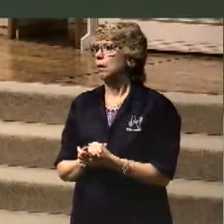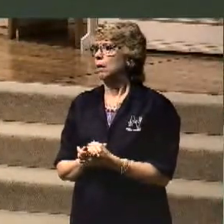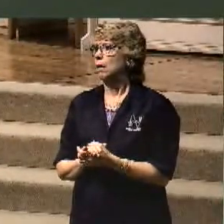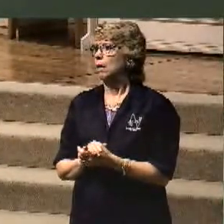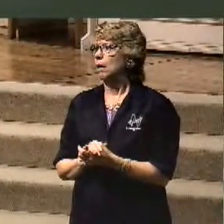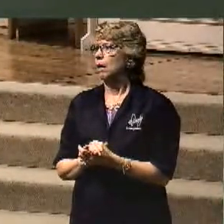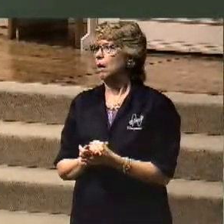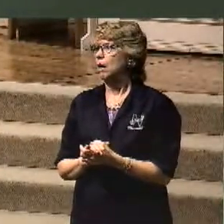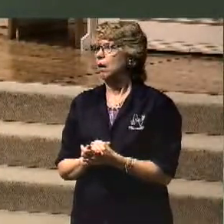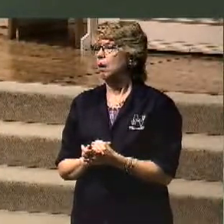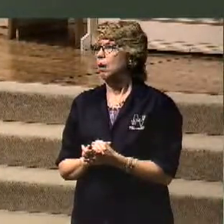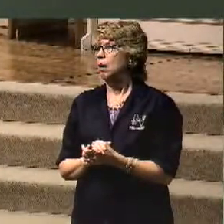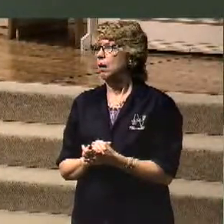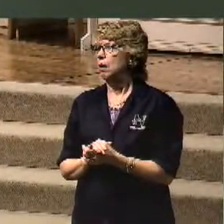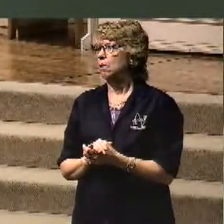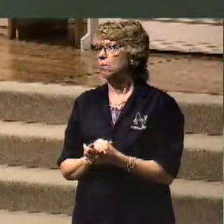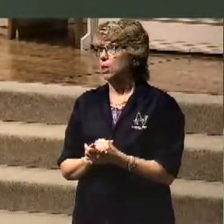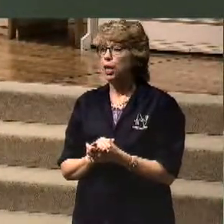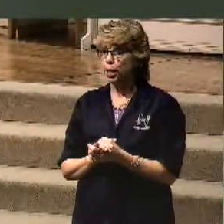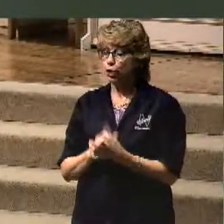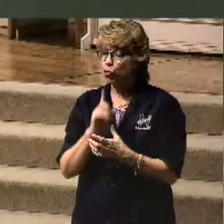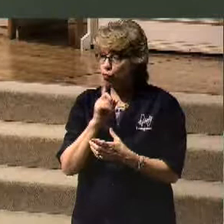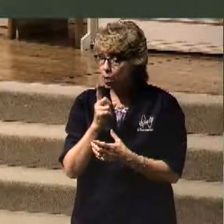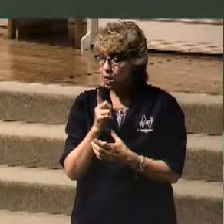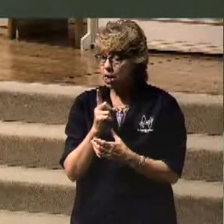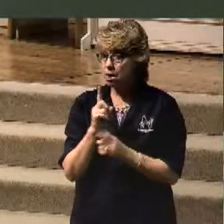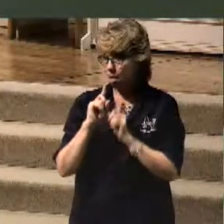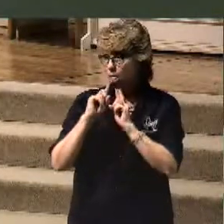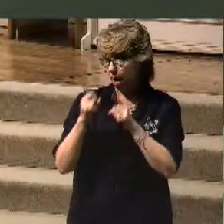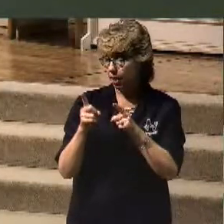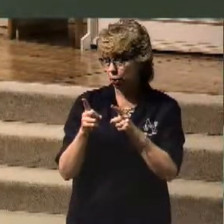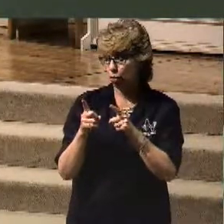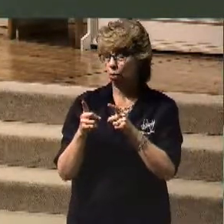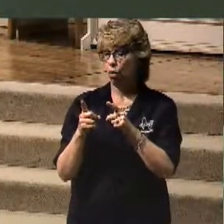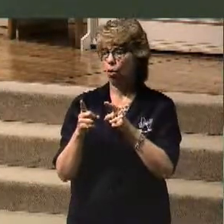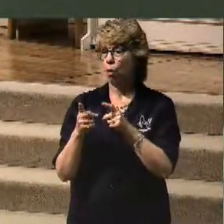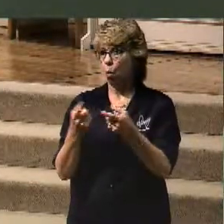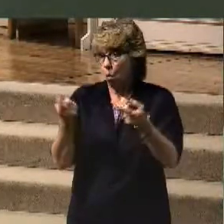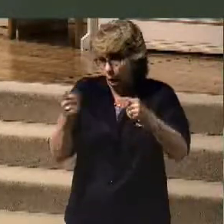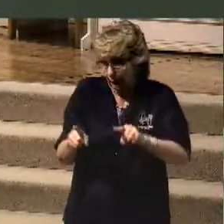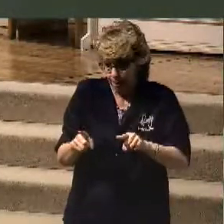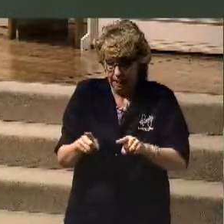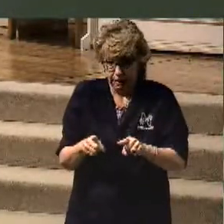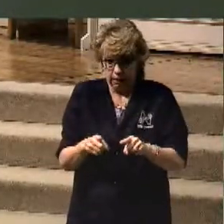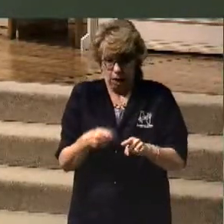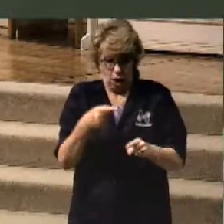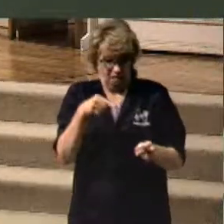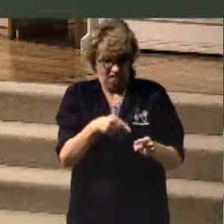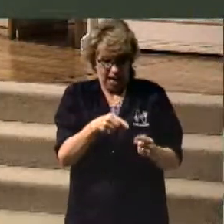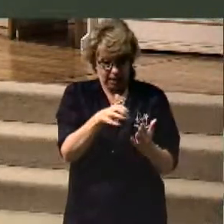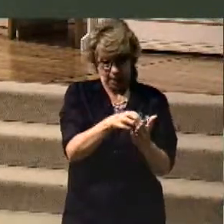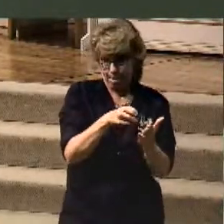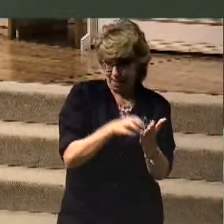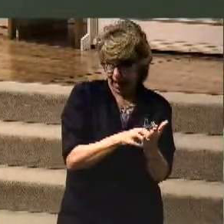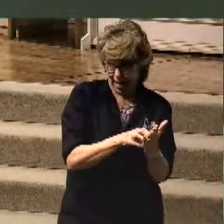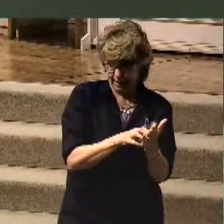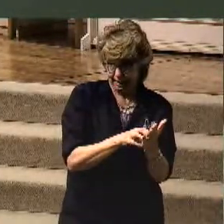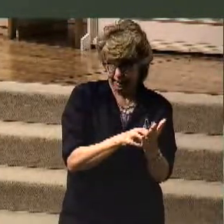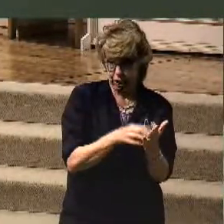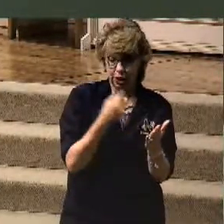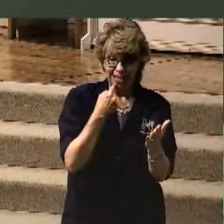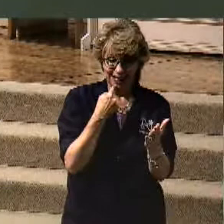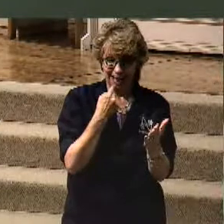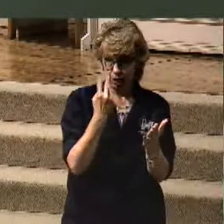is it not a fair answer to say that whenever, according to this, we're not told that it's in two